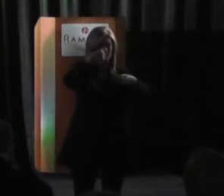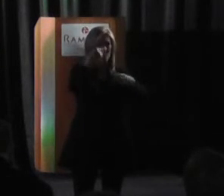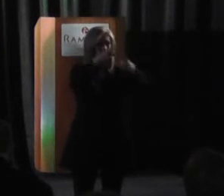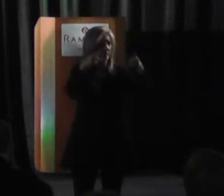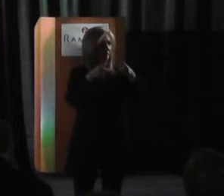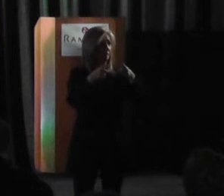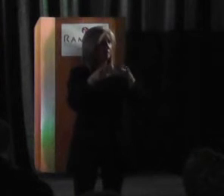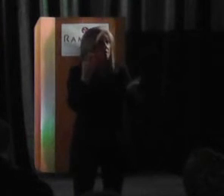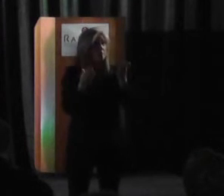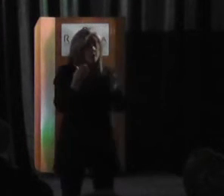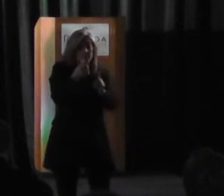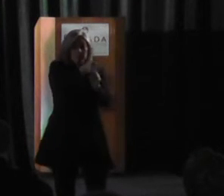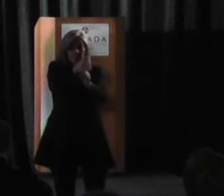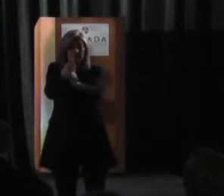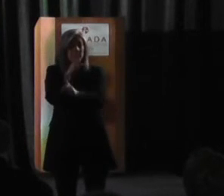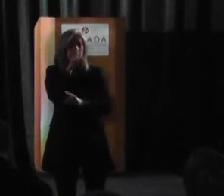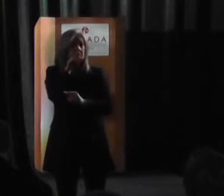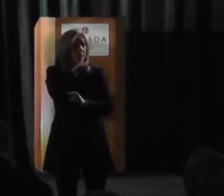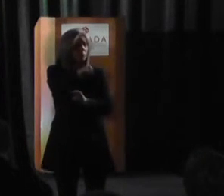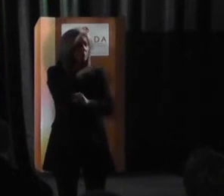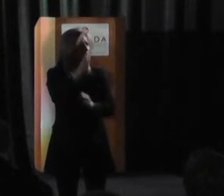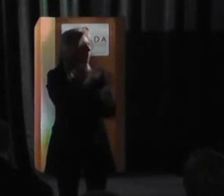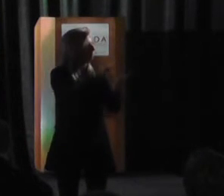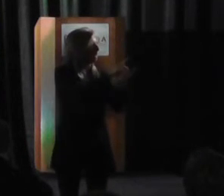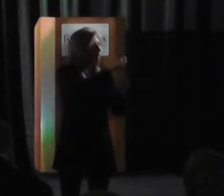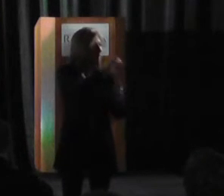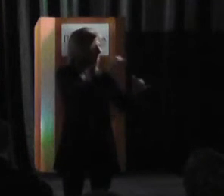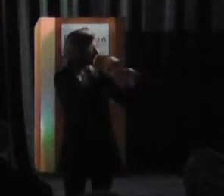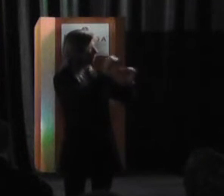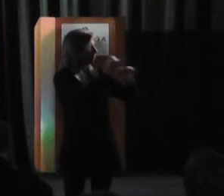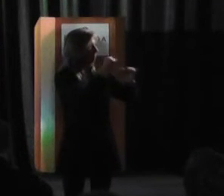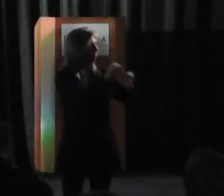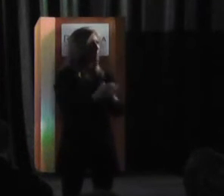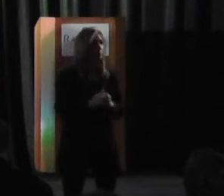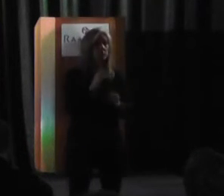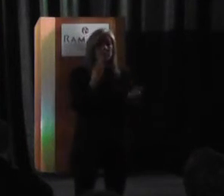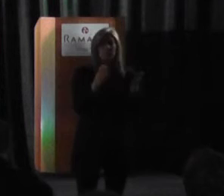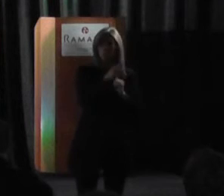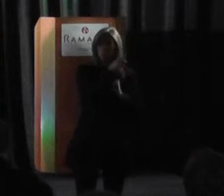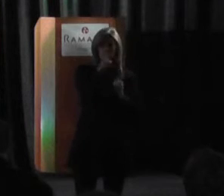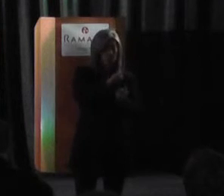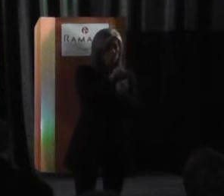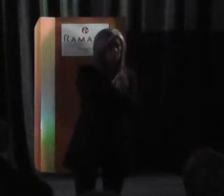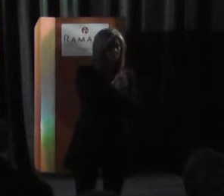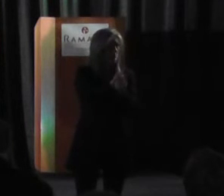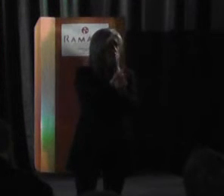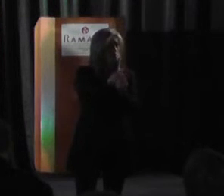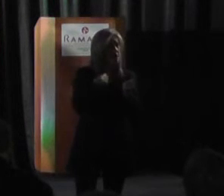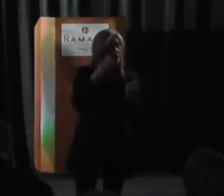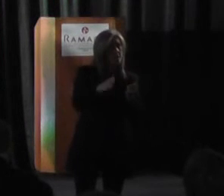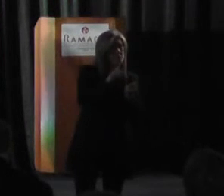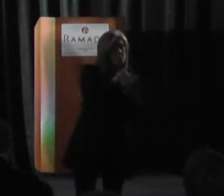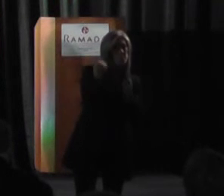met anyone else who stutters. And maybe you're like some of our clients today and you don't know anyone else who stutters, but I'm pretty sure you've heard of